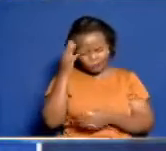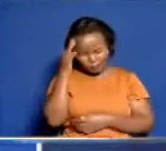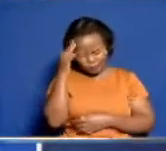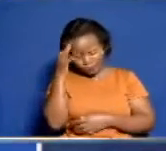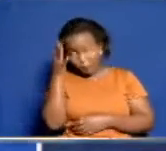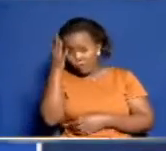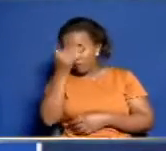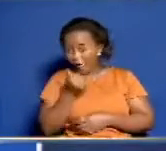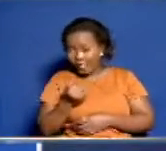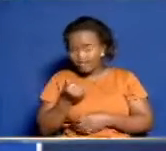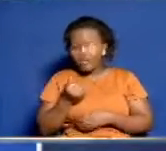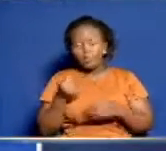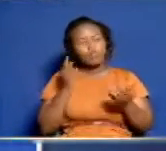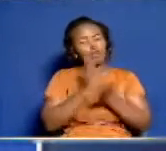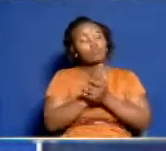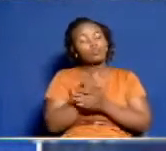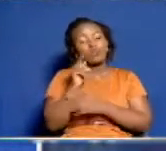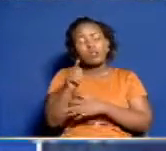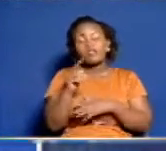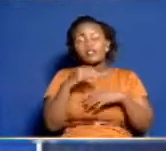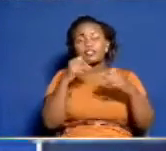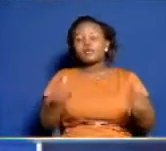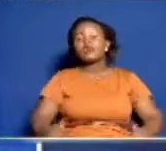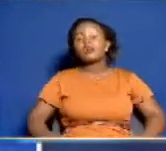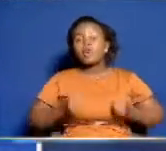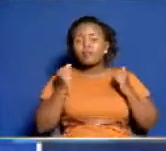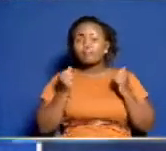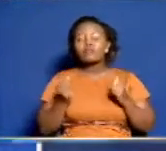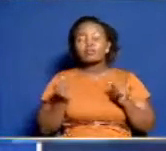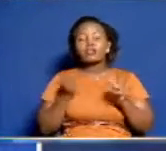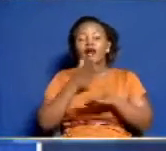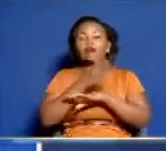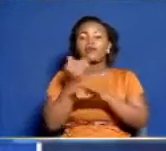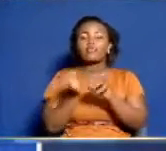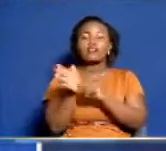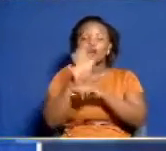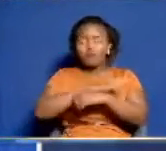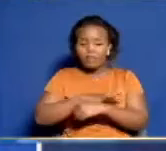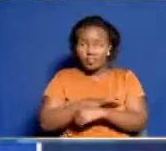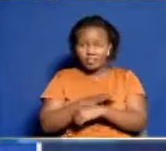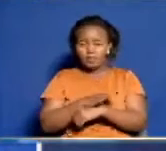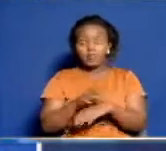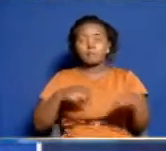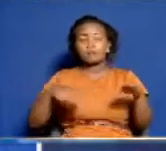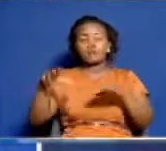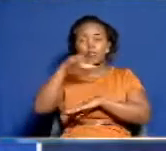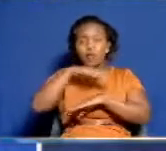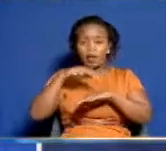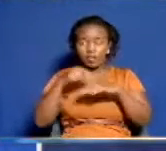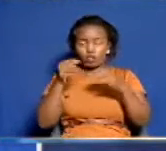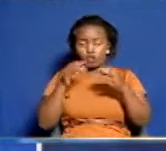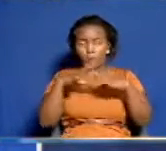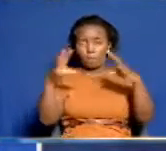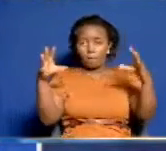to all aspects of life and livelihoods due to Covid-19, the national budget